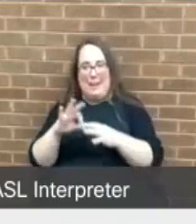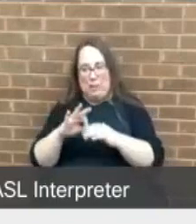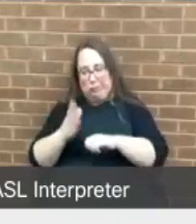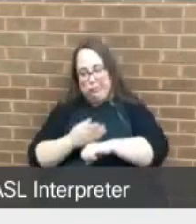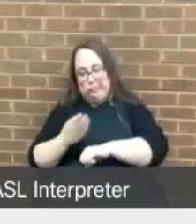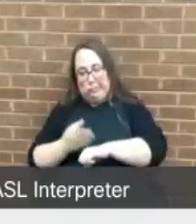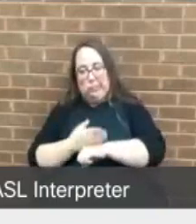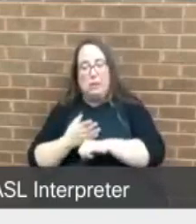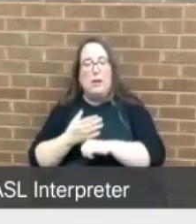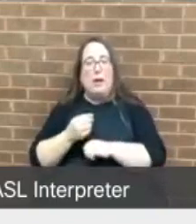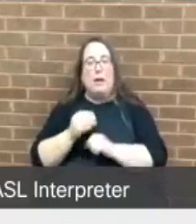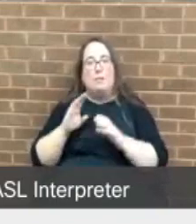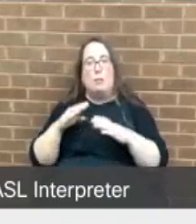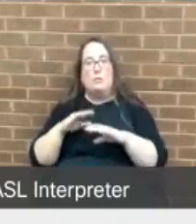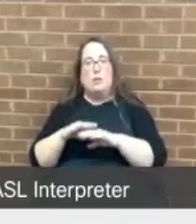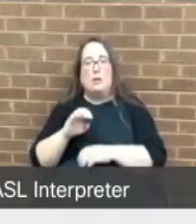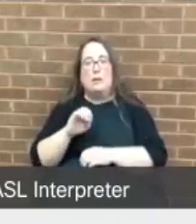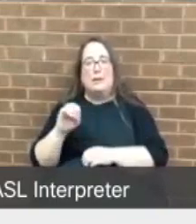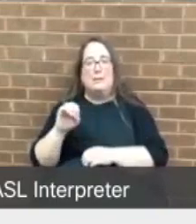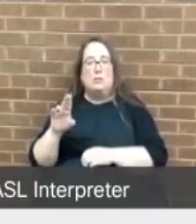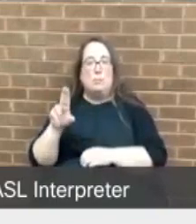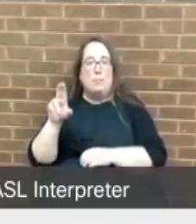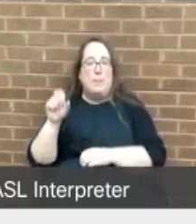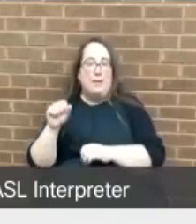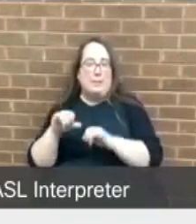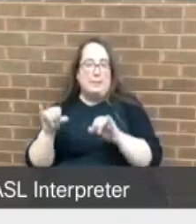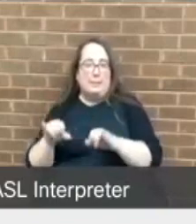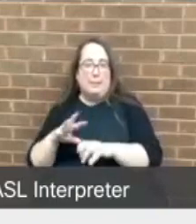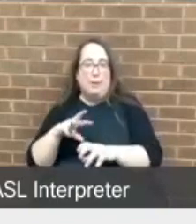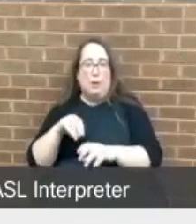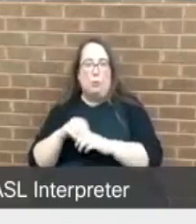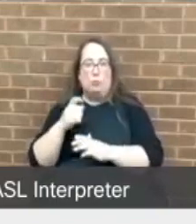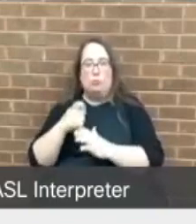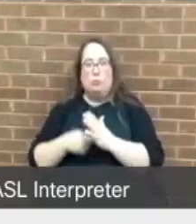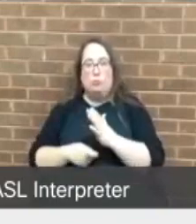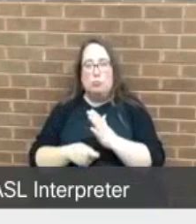also investing in the redevelopment of our Eastern bus facility, including